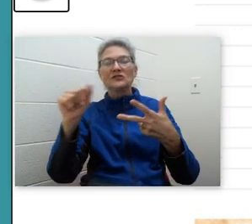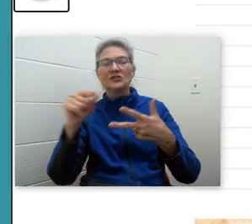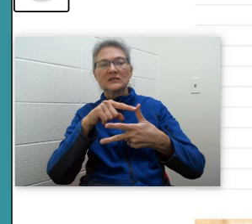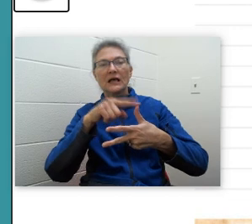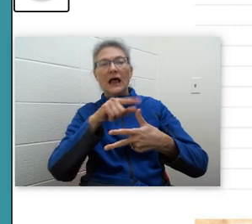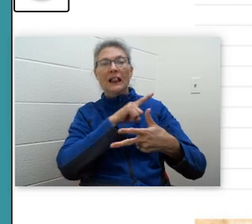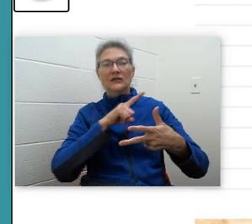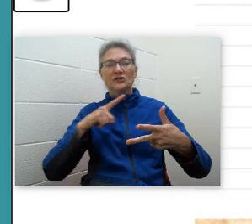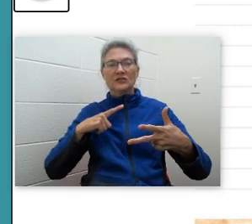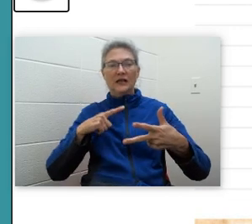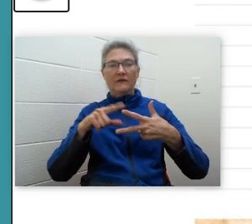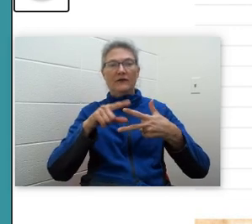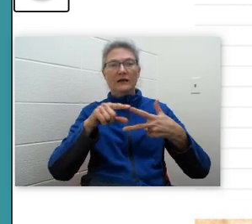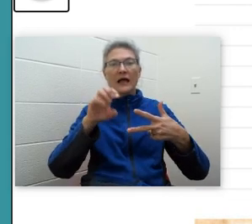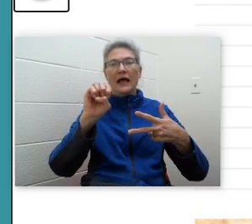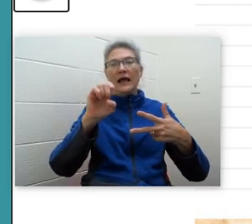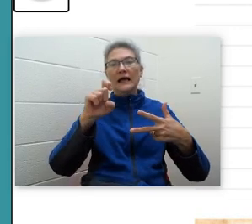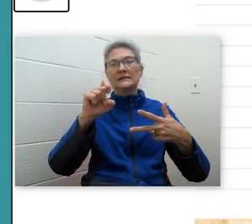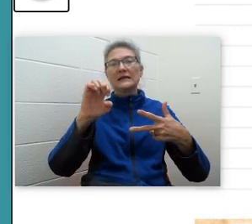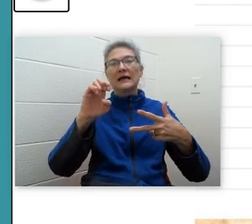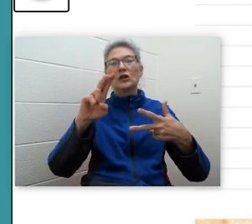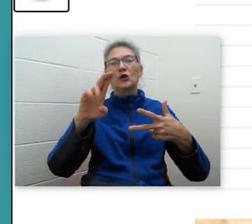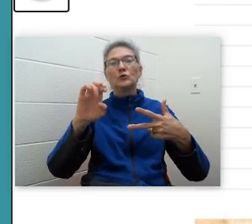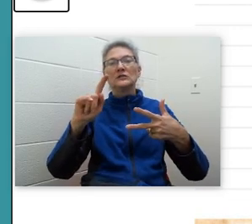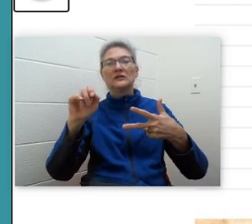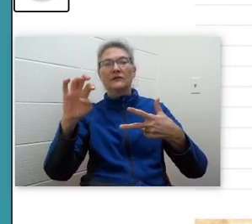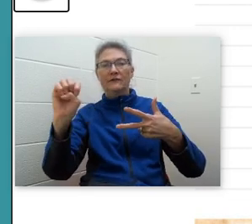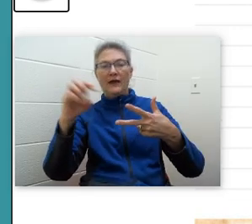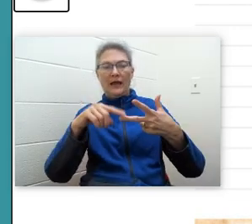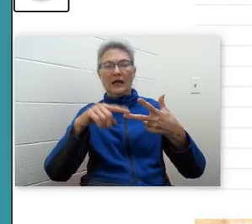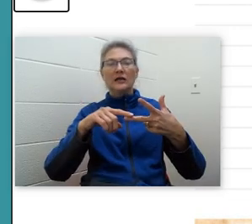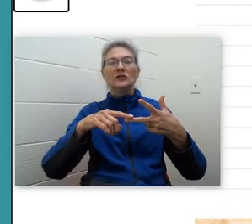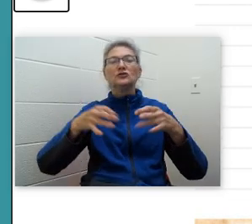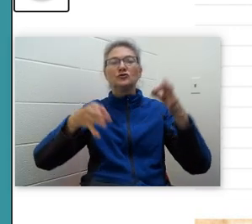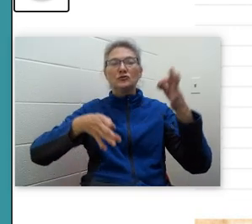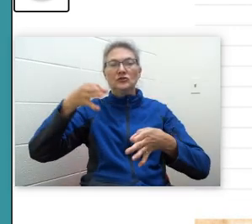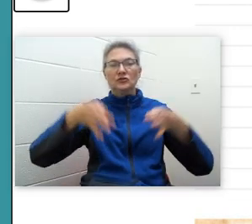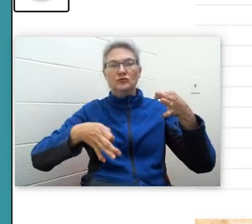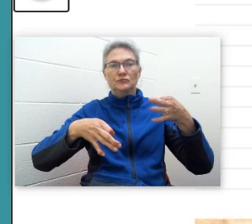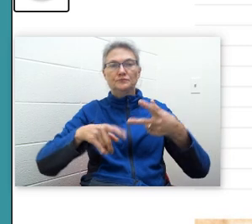legislative branch, the executive branch, and the judicial branch.